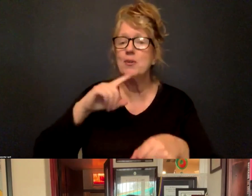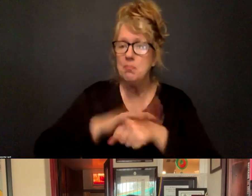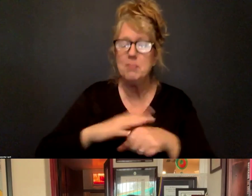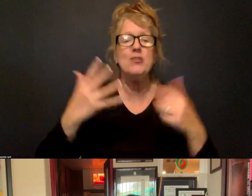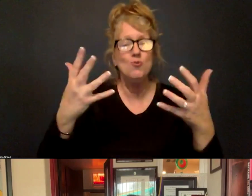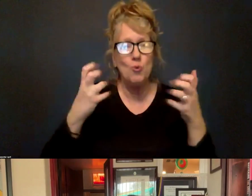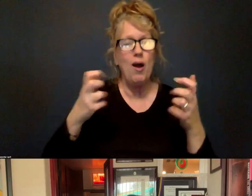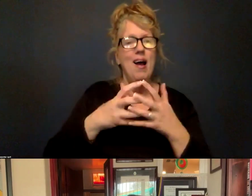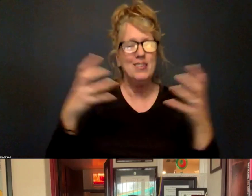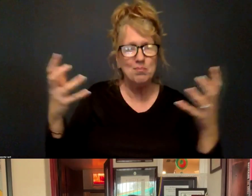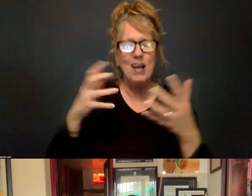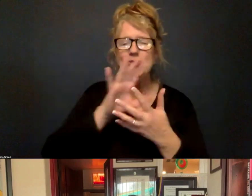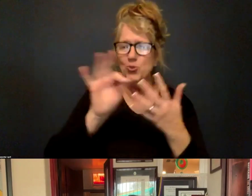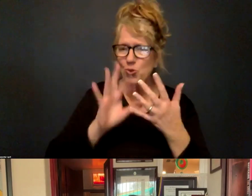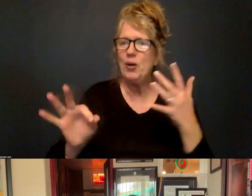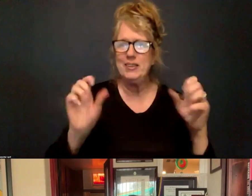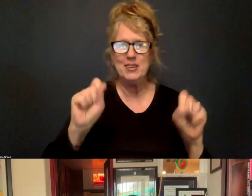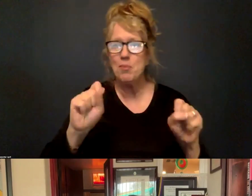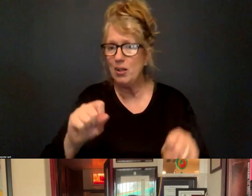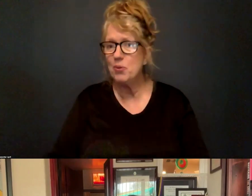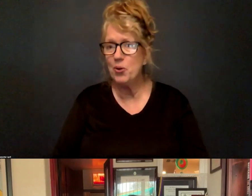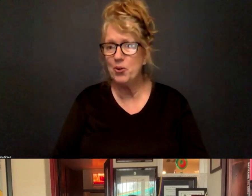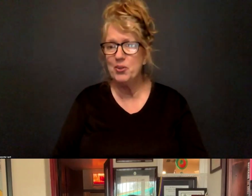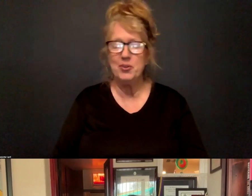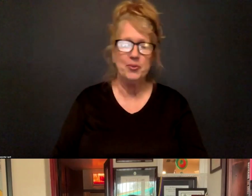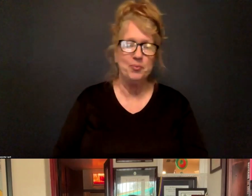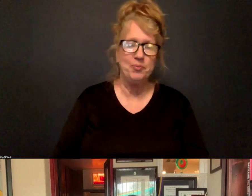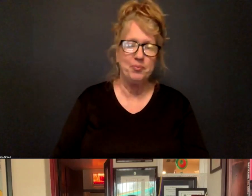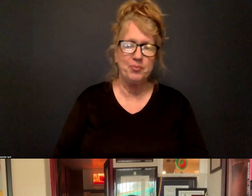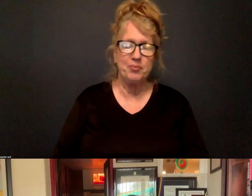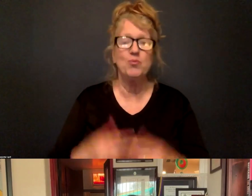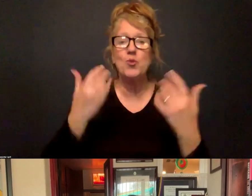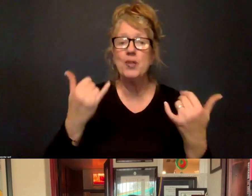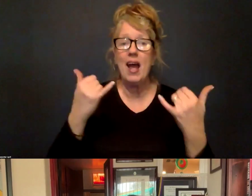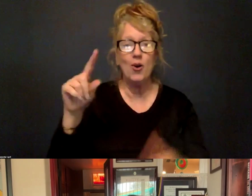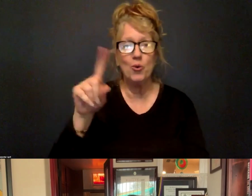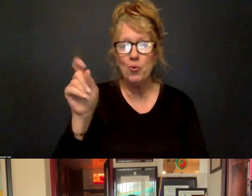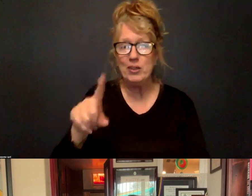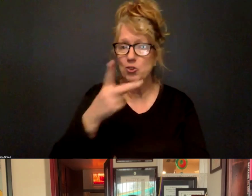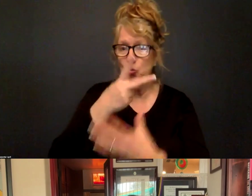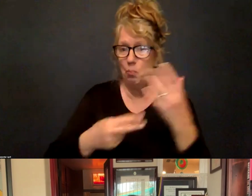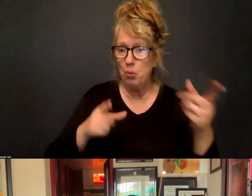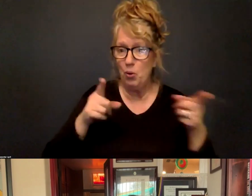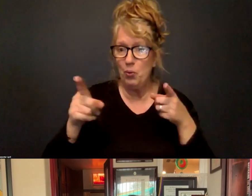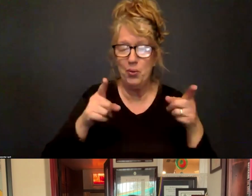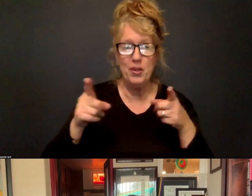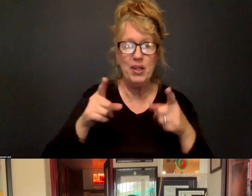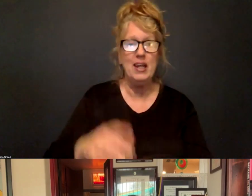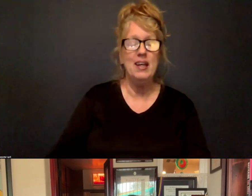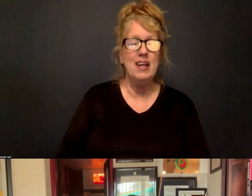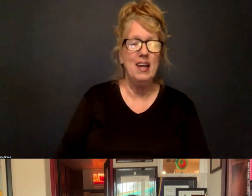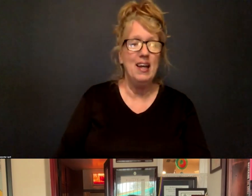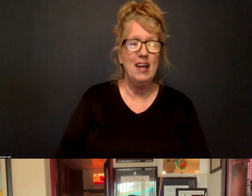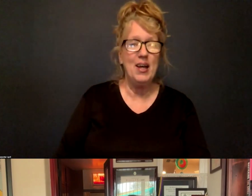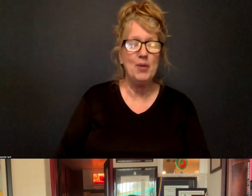choice within that as possible. So a question to both of you, and just to get your thoughts on it, is